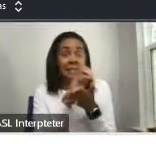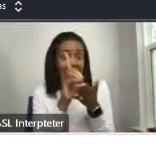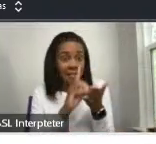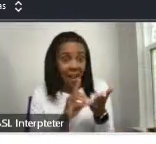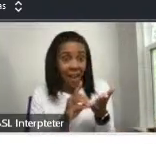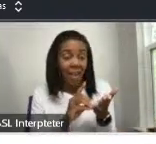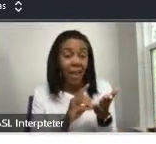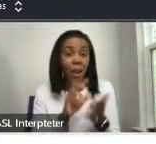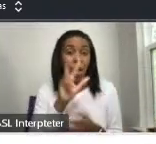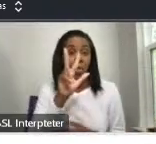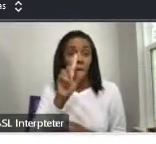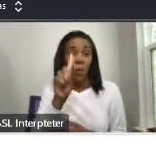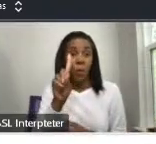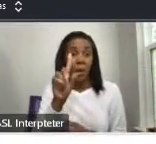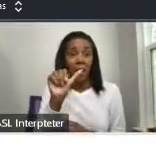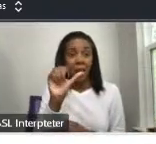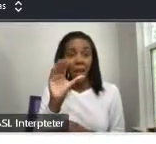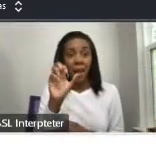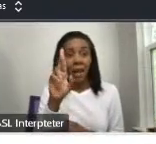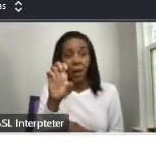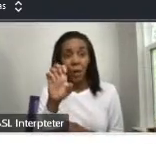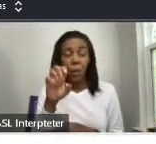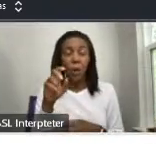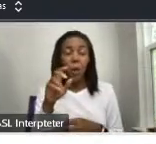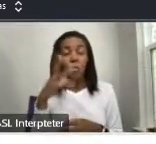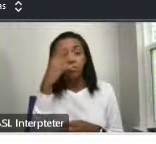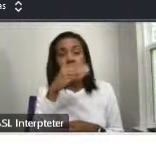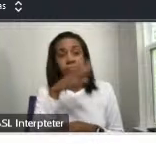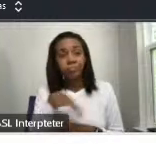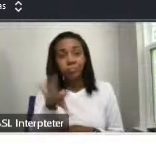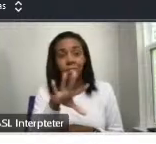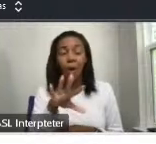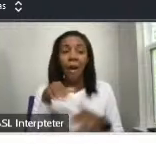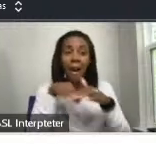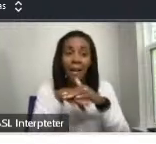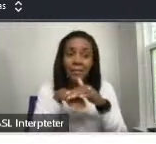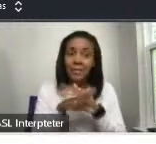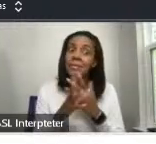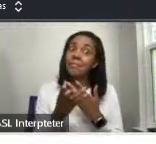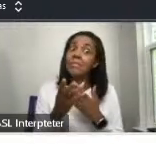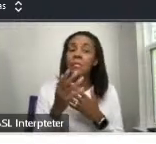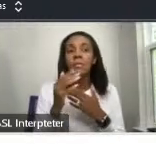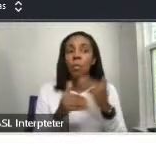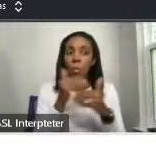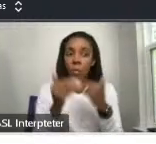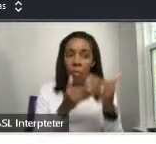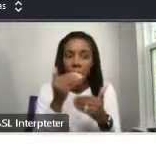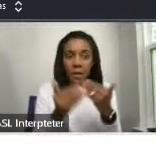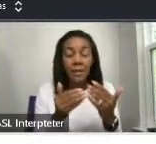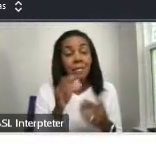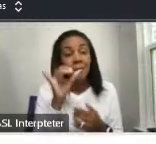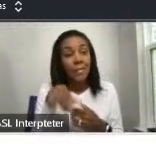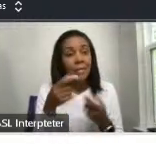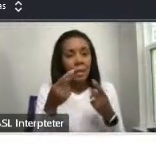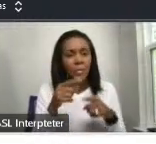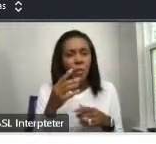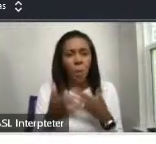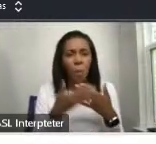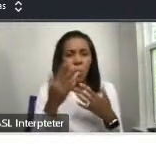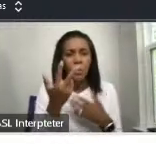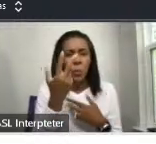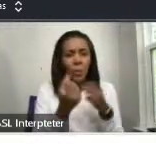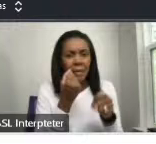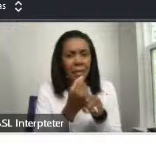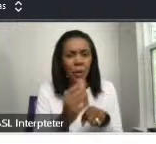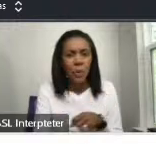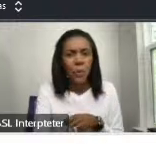process, especially on a river that rises and falls 50 feet every year. And this one has been underway, as I said, for almost 3 years. And like all